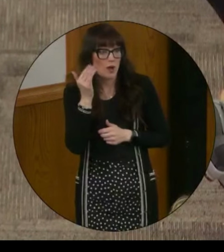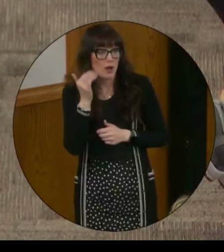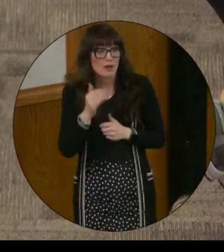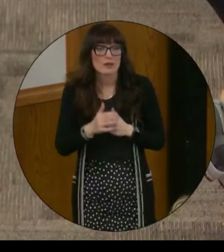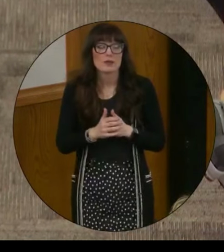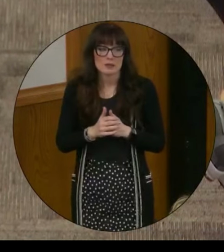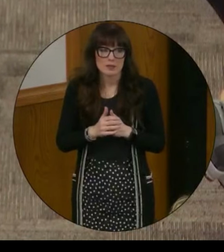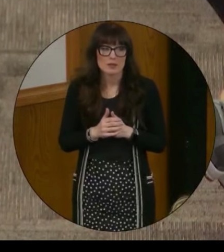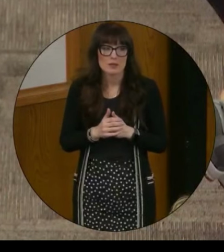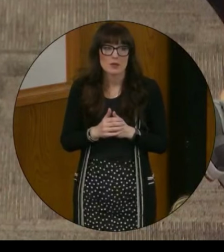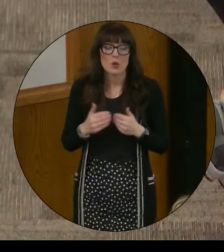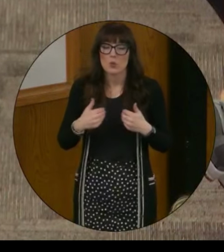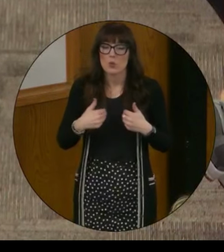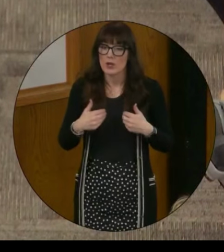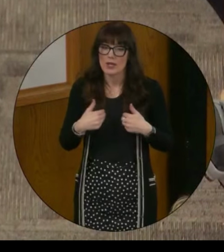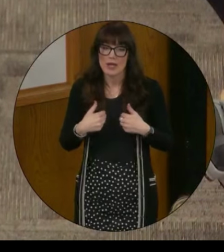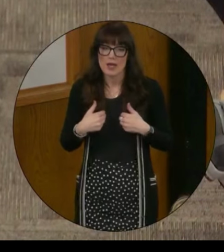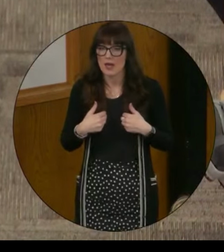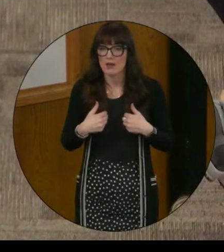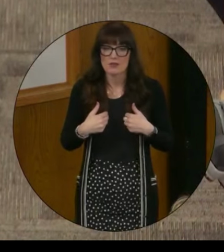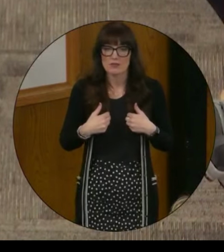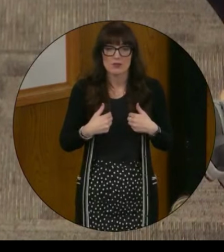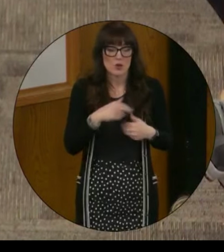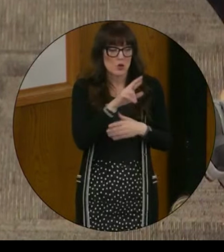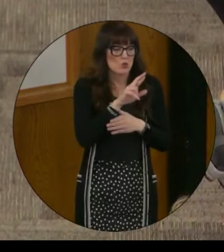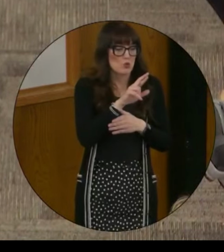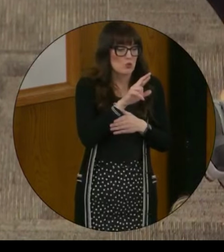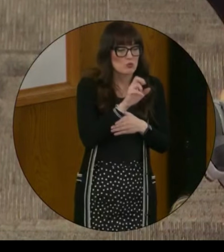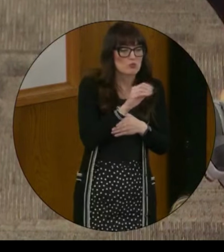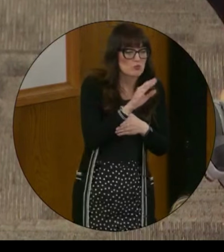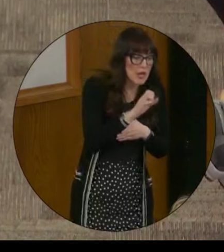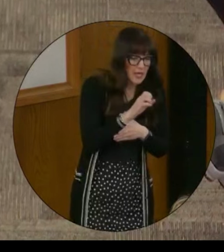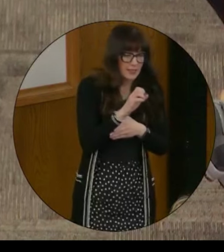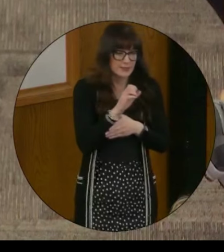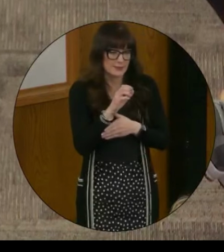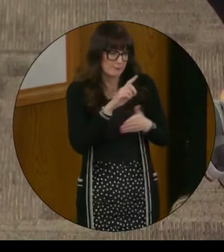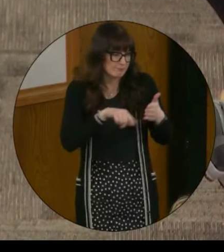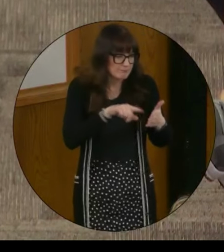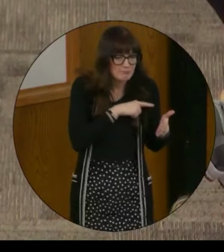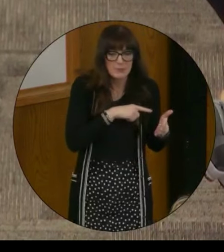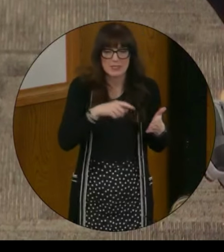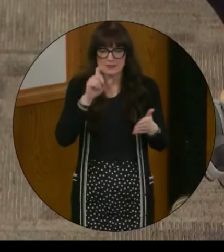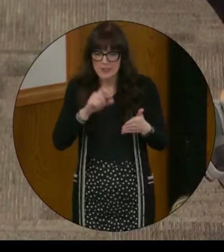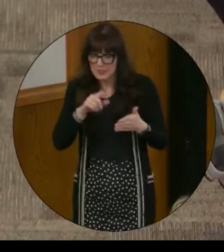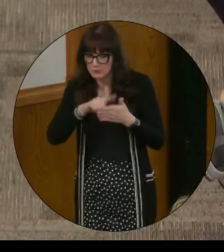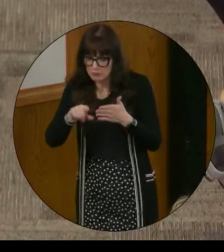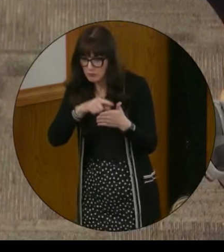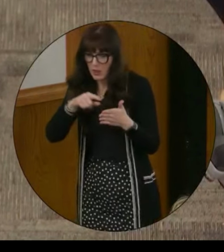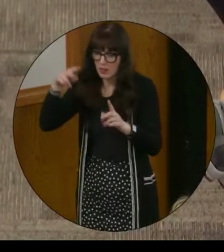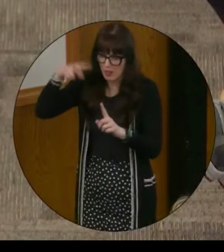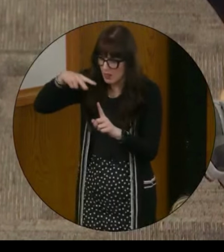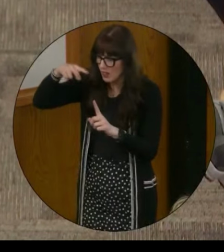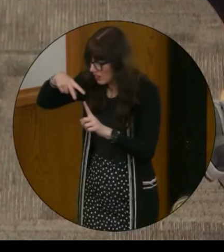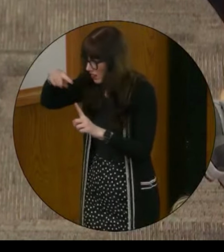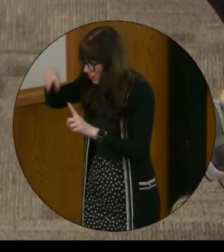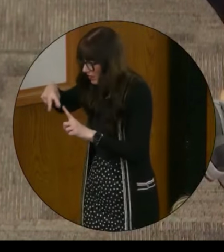have race Marxism, sex Marxism, fascism, CRT, SEL, they all lead to